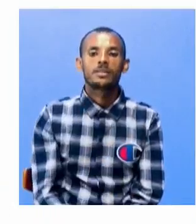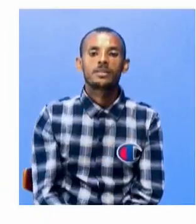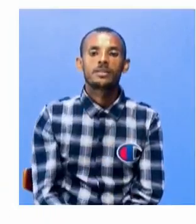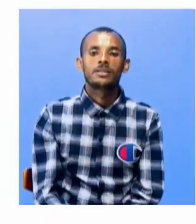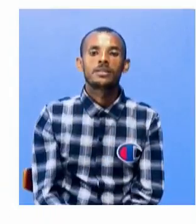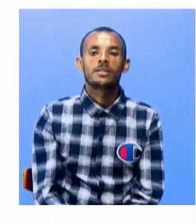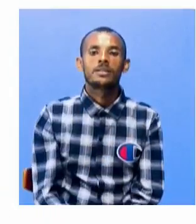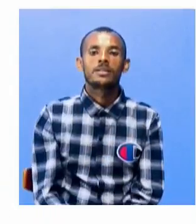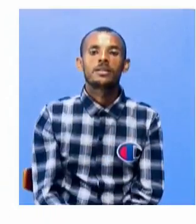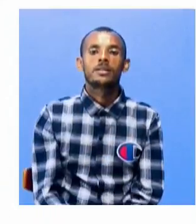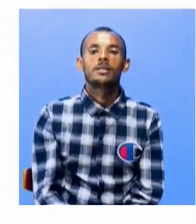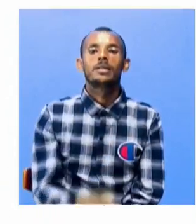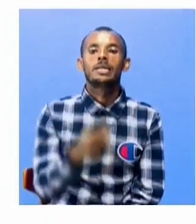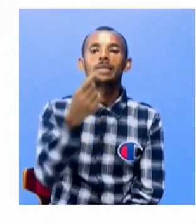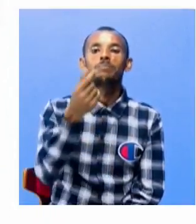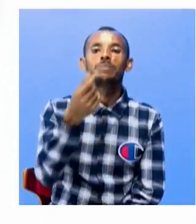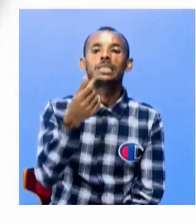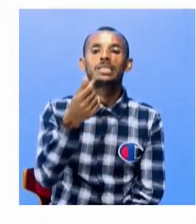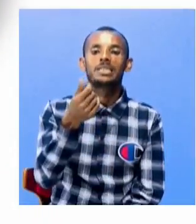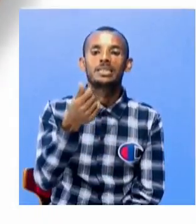is per